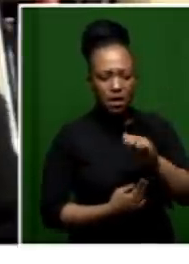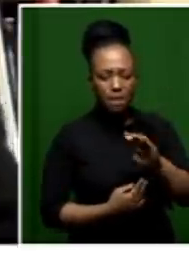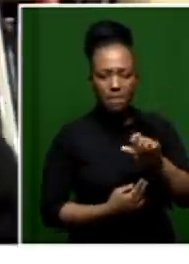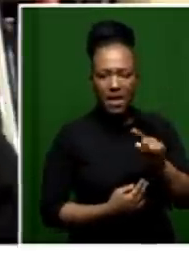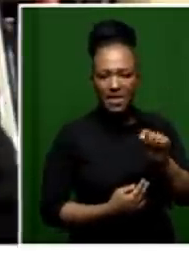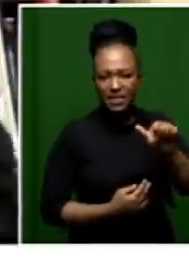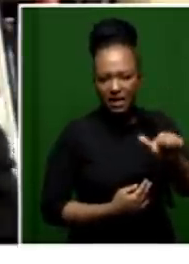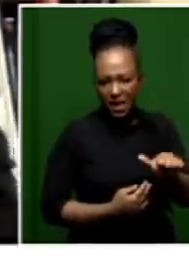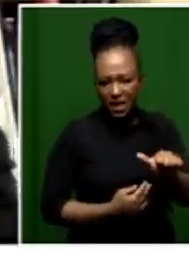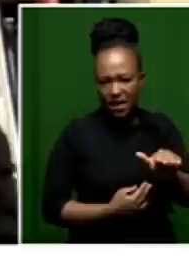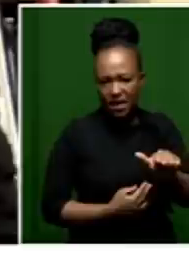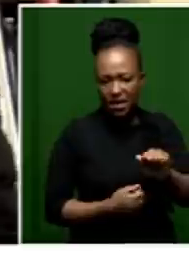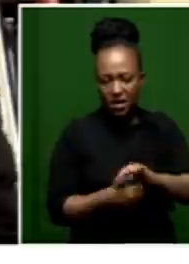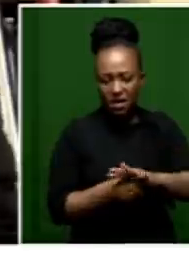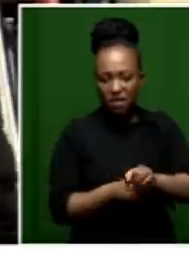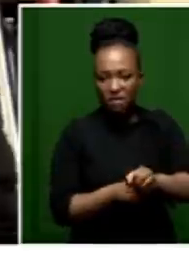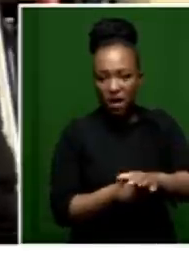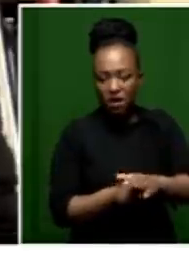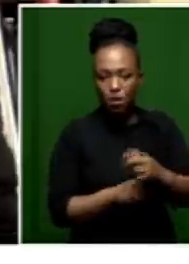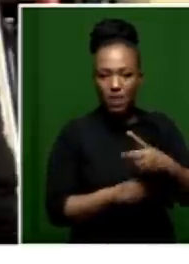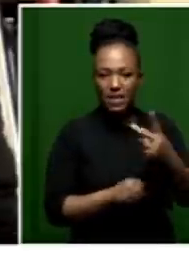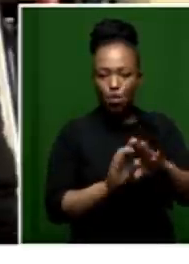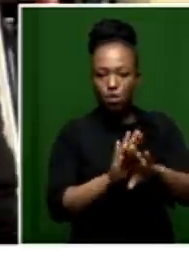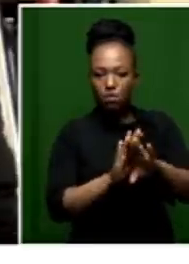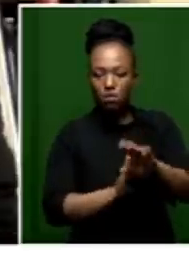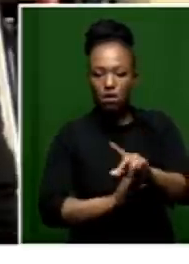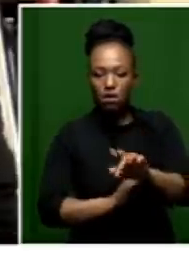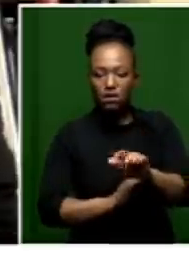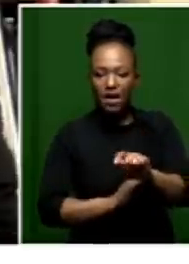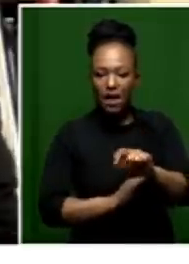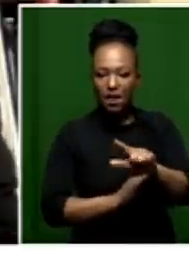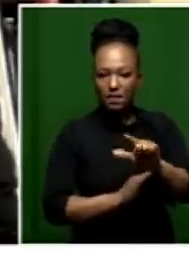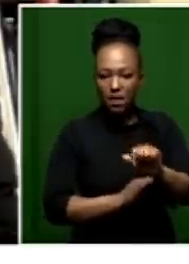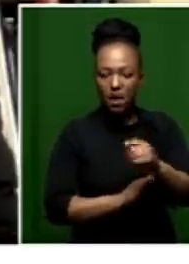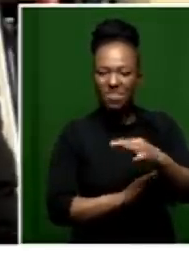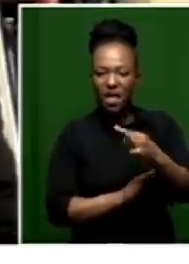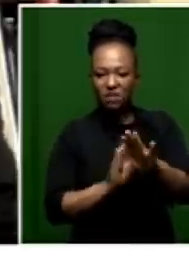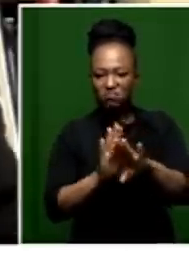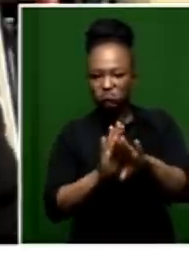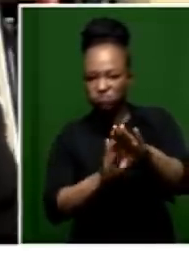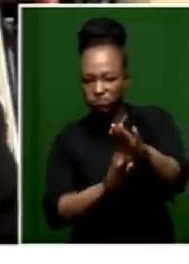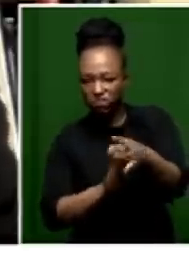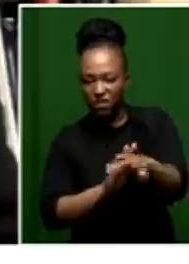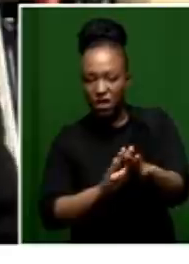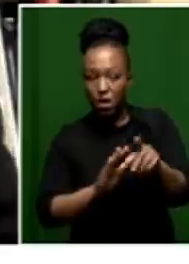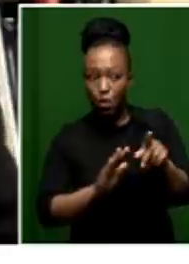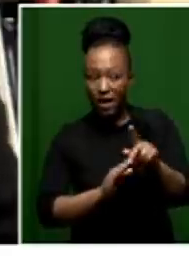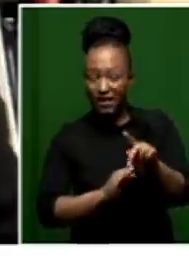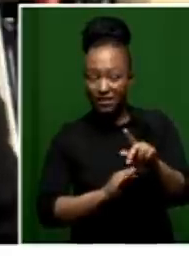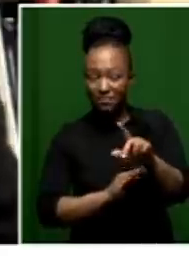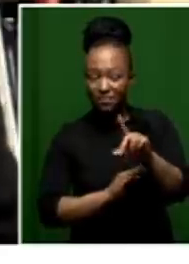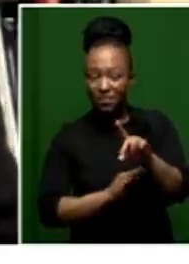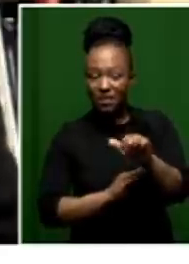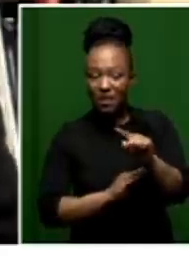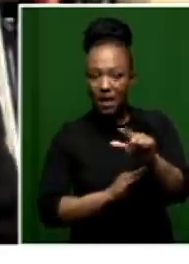was the one that drove the second wave. Delta drove the third wave and said to be at the time deadlier than the ones